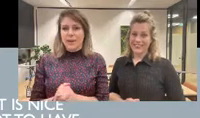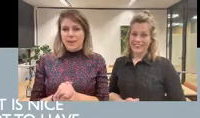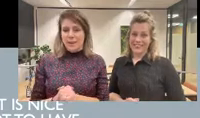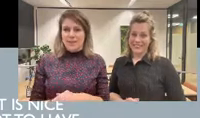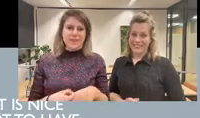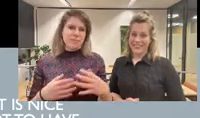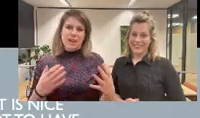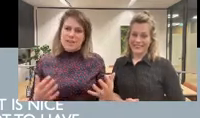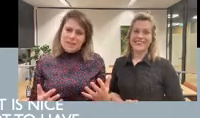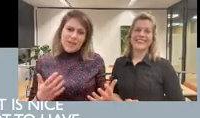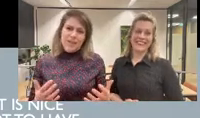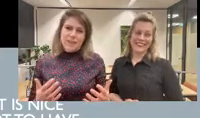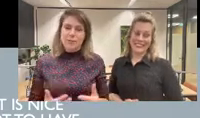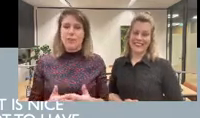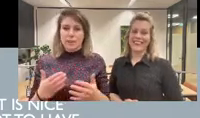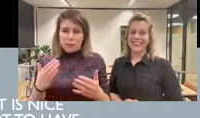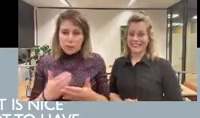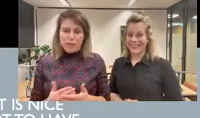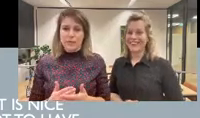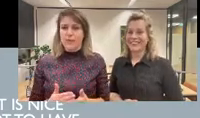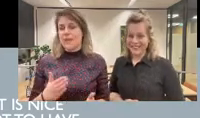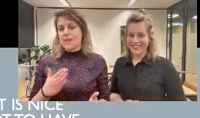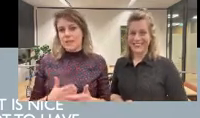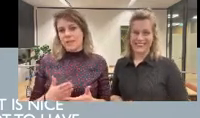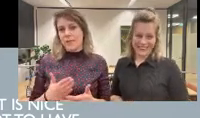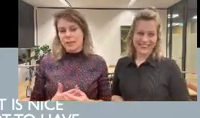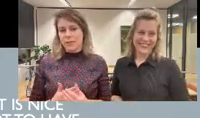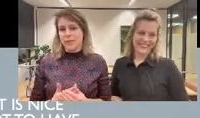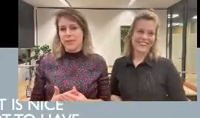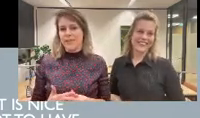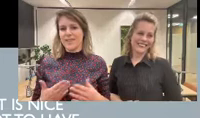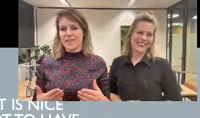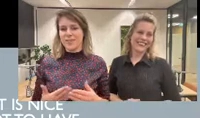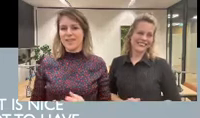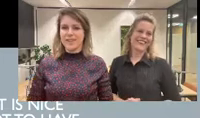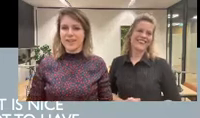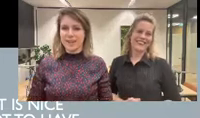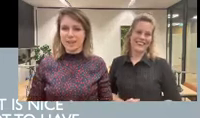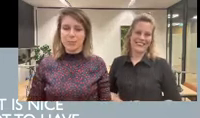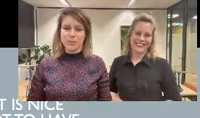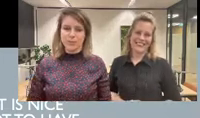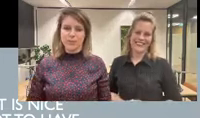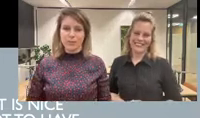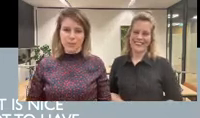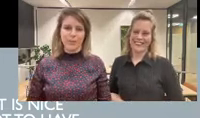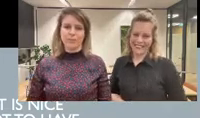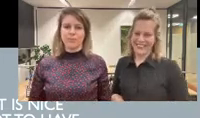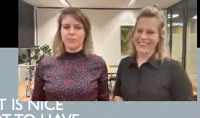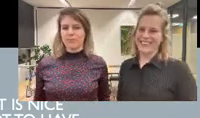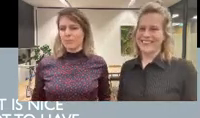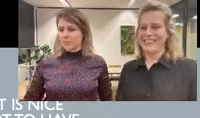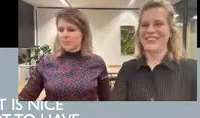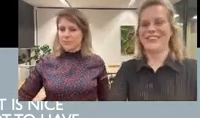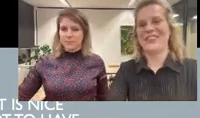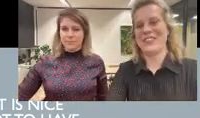So she might not like it, but it works for her and it's effective for her. And that's really important to know.